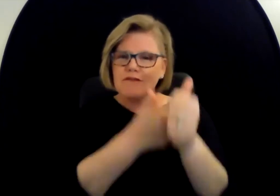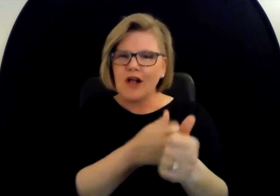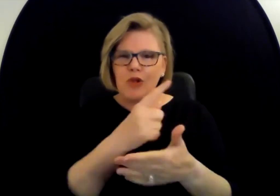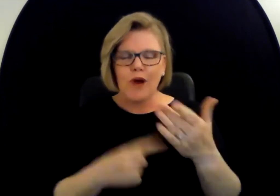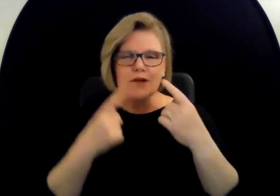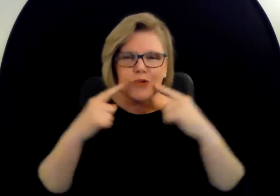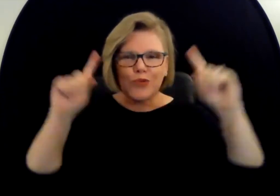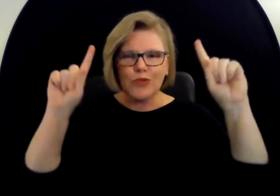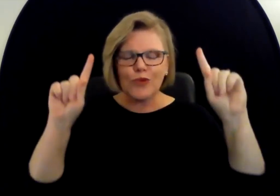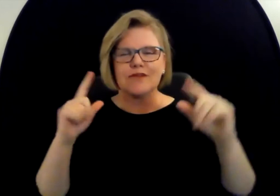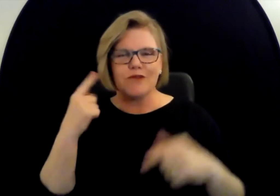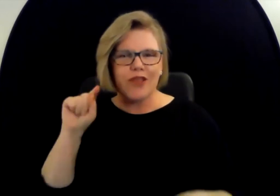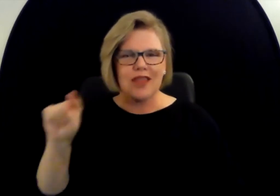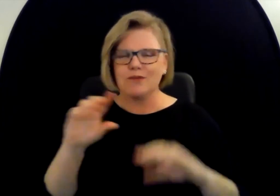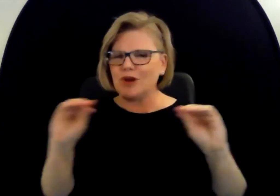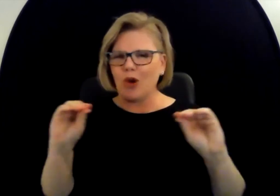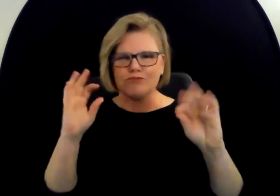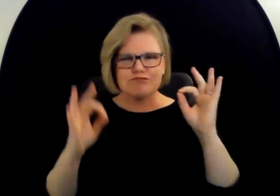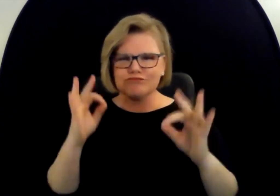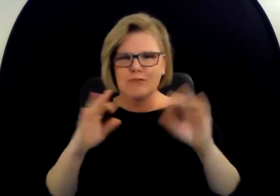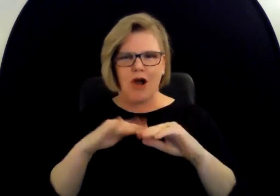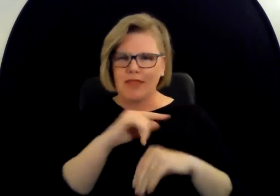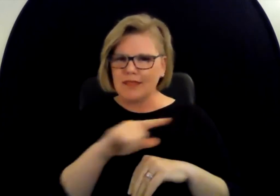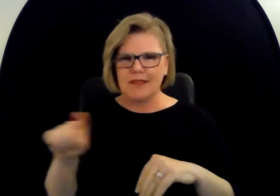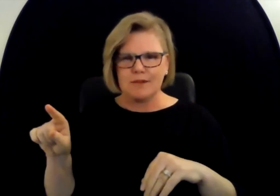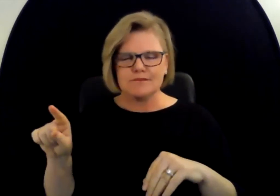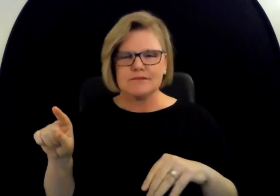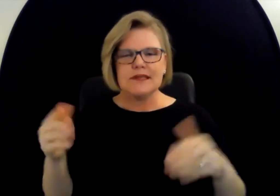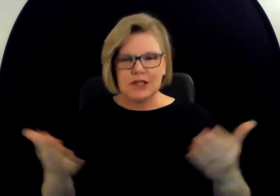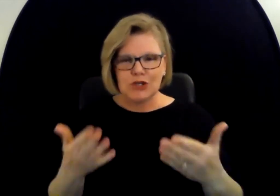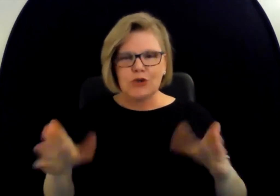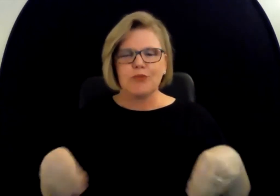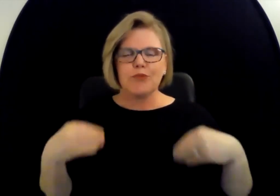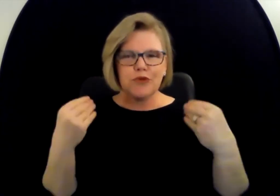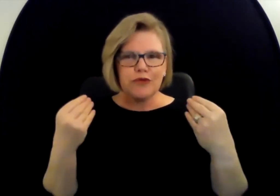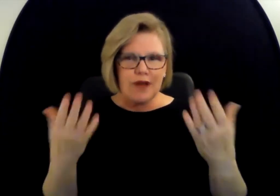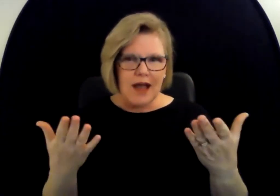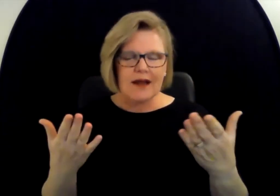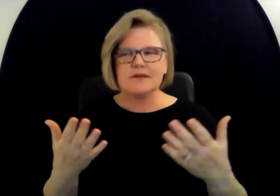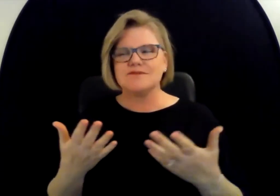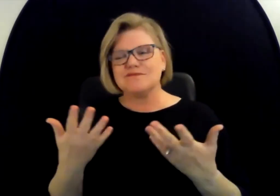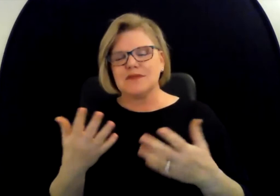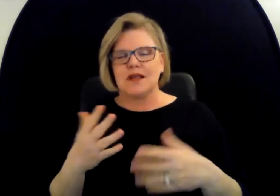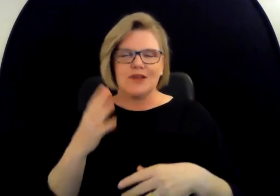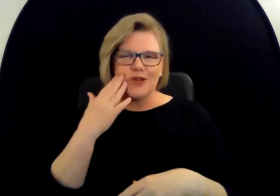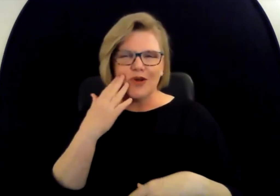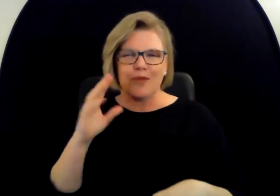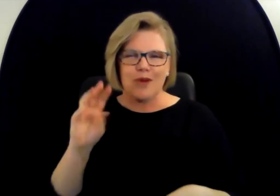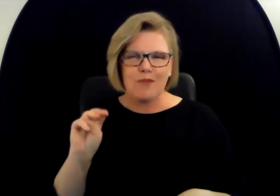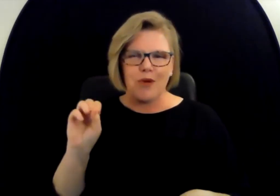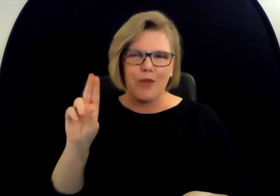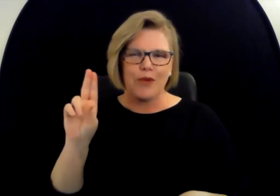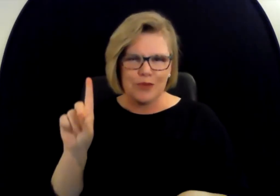judgment. There's no judgment in that. So here we treat medication for opioid use disorder, just like